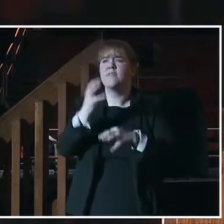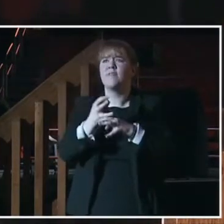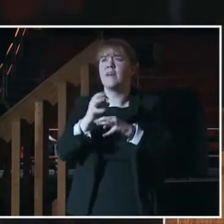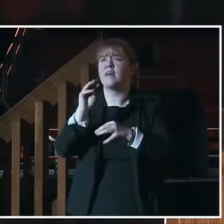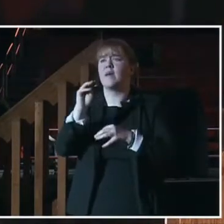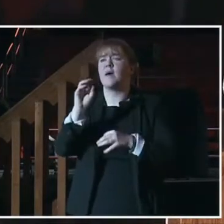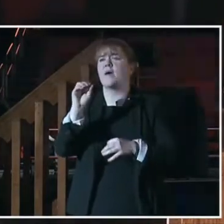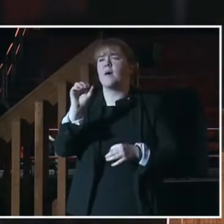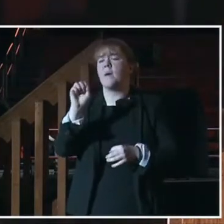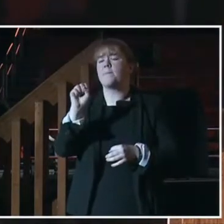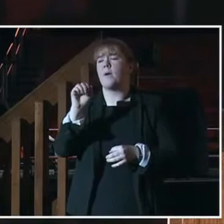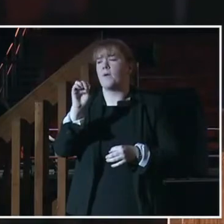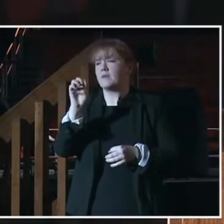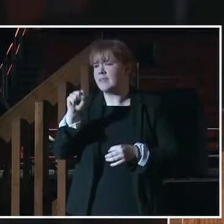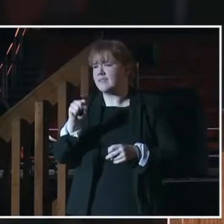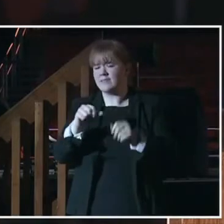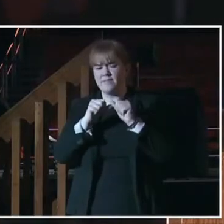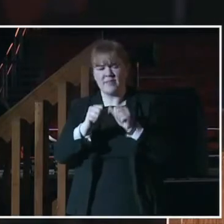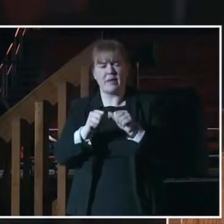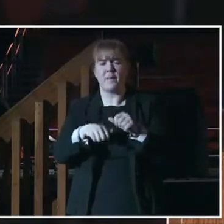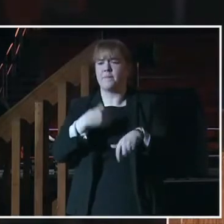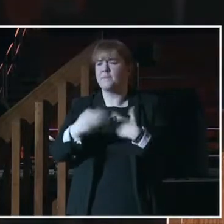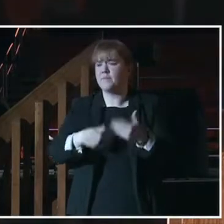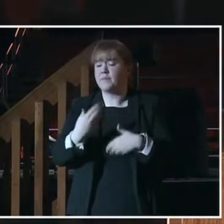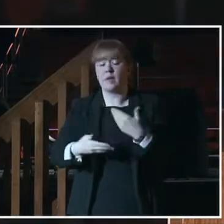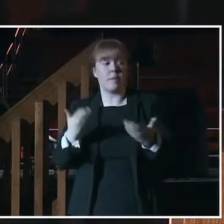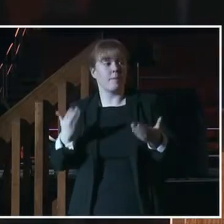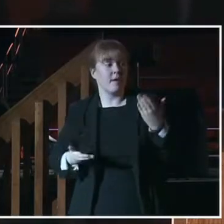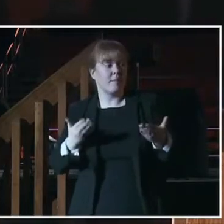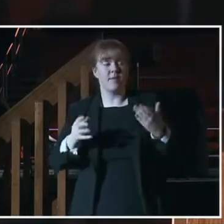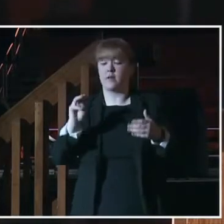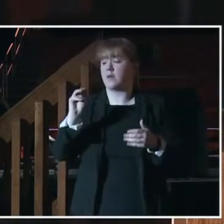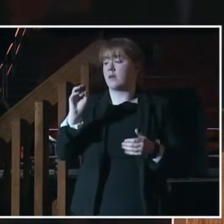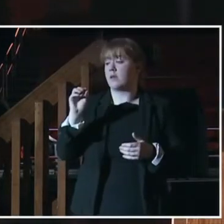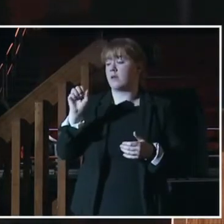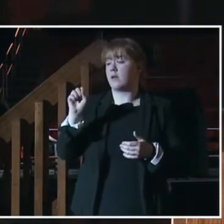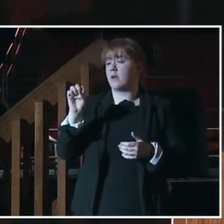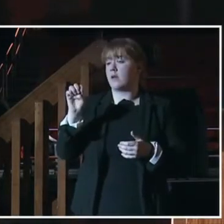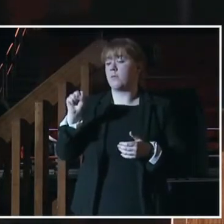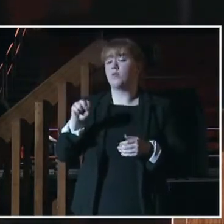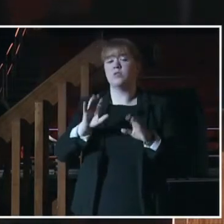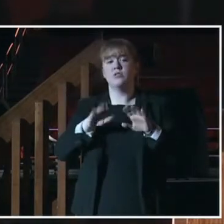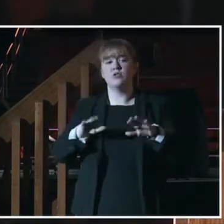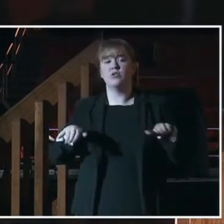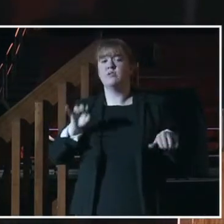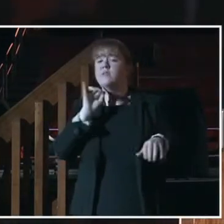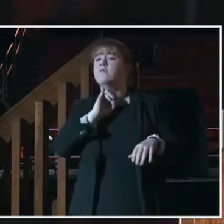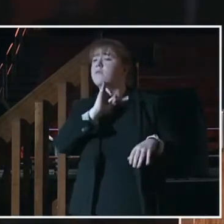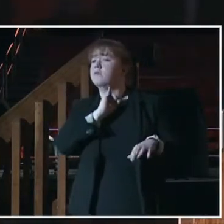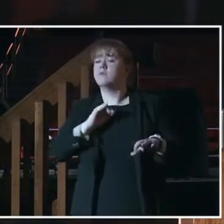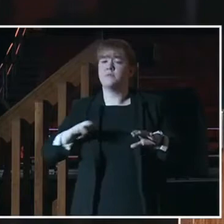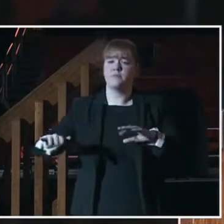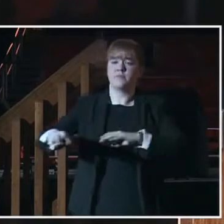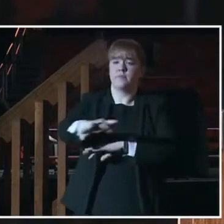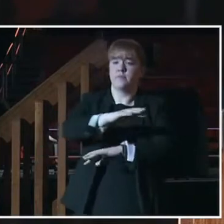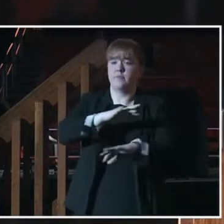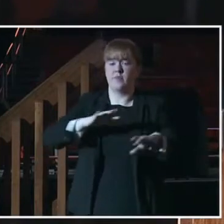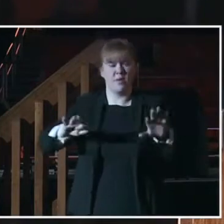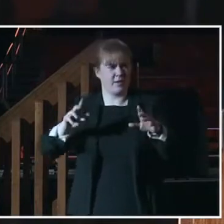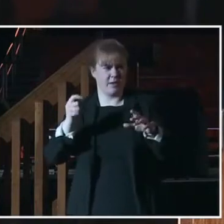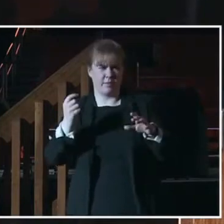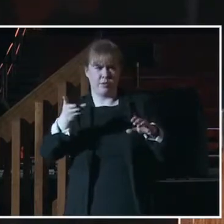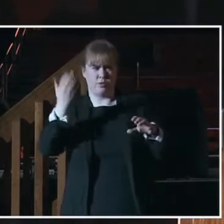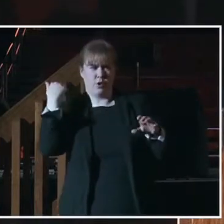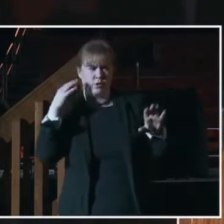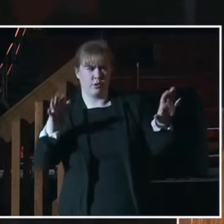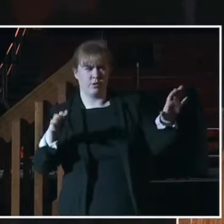Moses kept going. And maybe, Moses and the children of Israel wandering is a little bit too long ago for you. I get it,